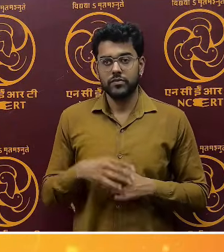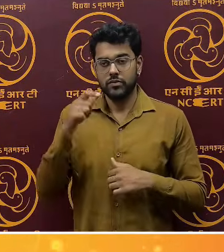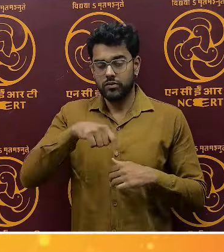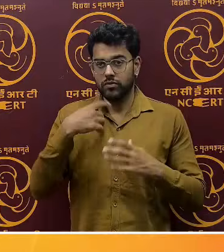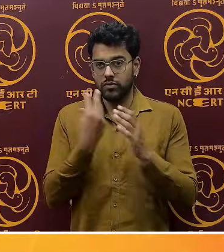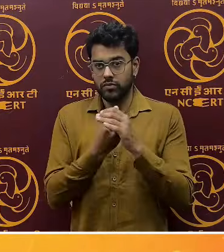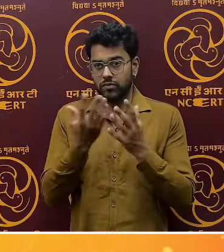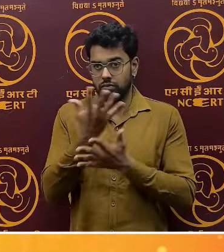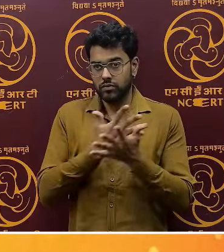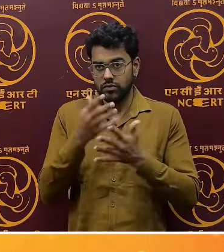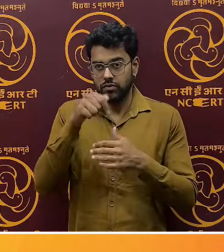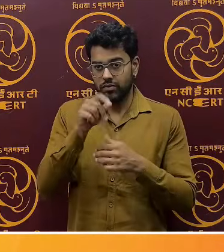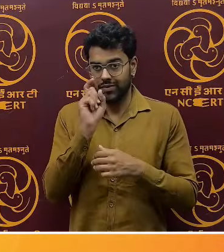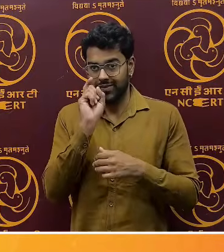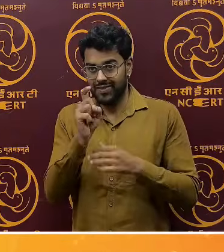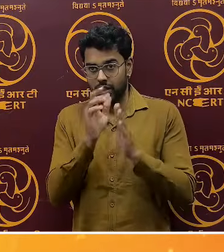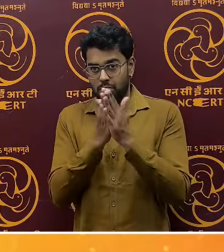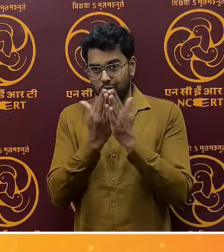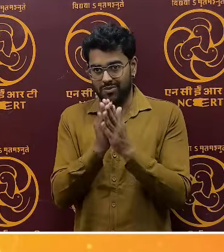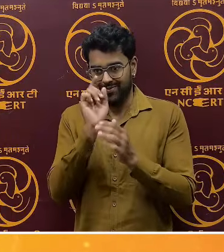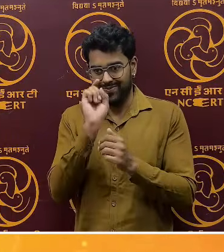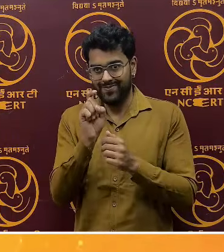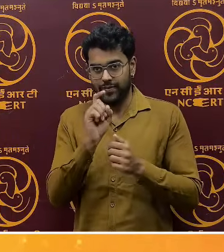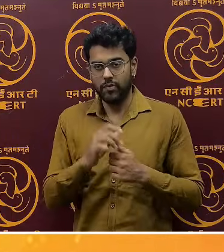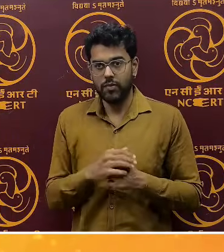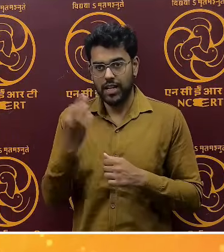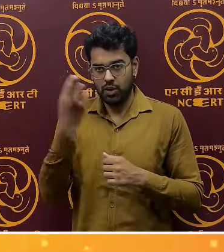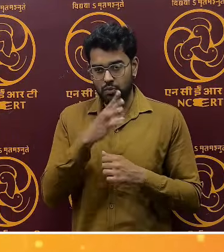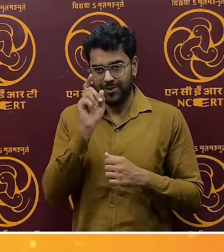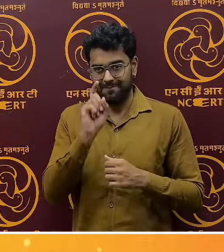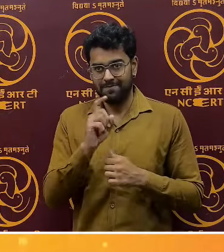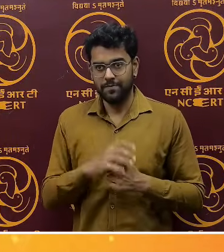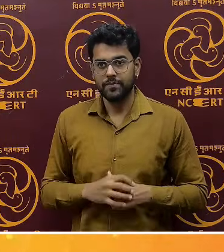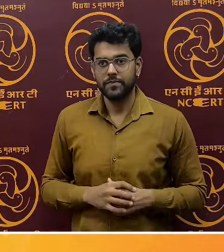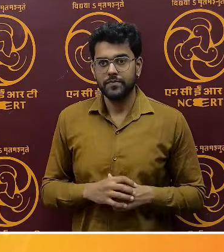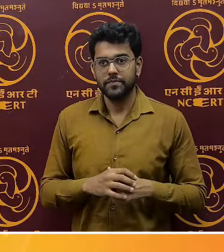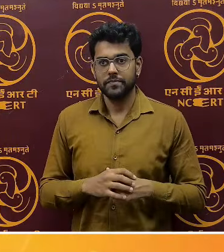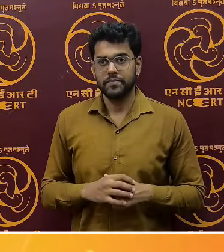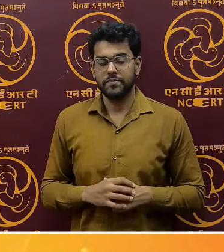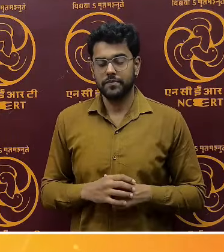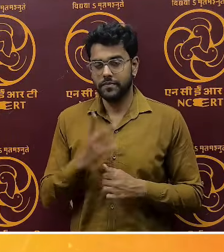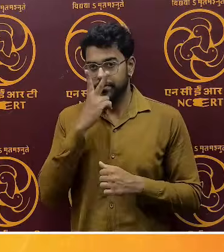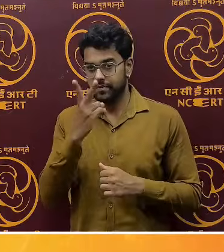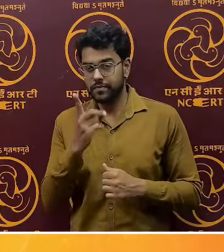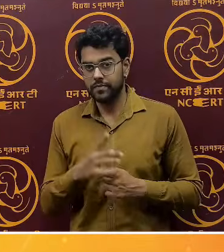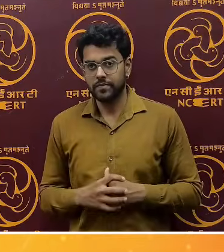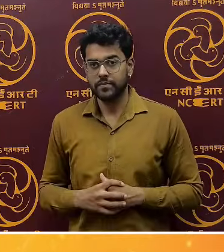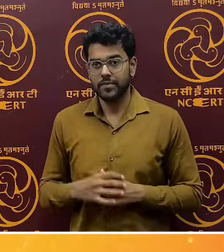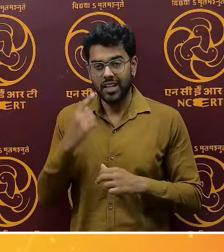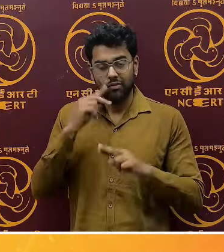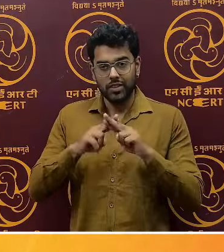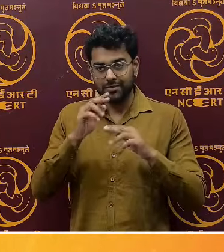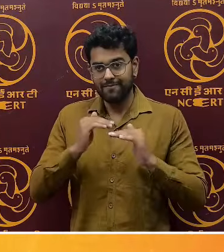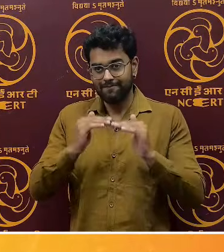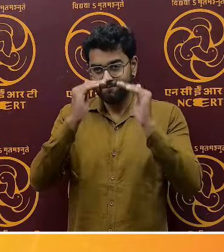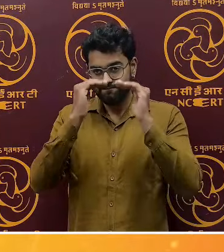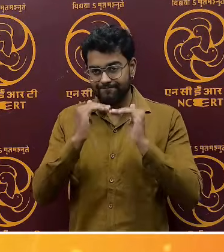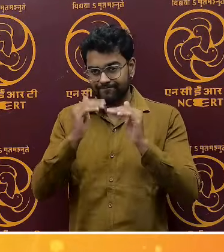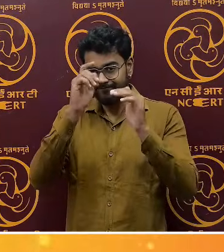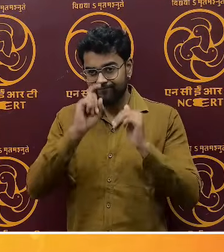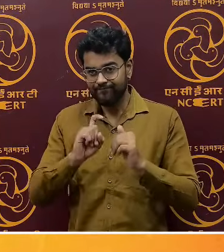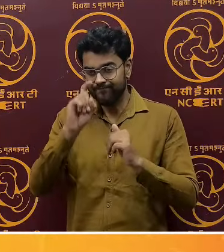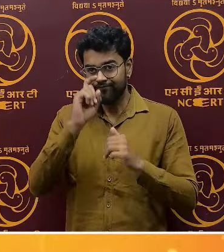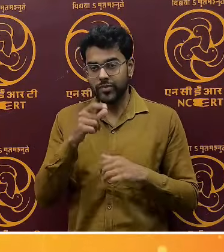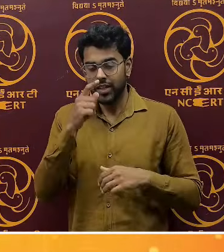talking about it. We will click on this textbook. You can see if you scroll down from the right hand